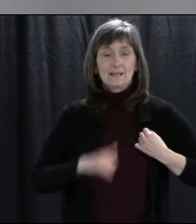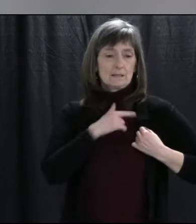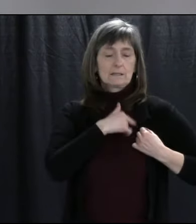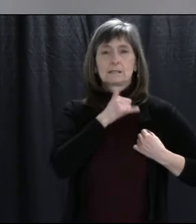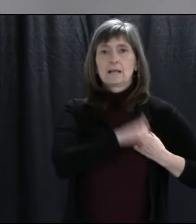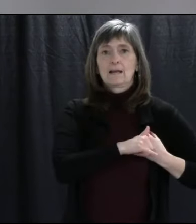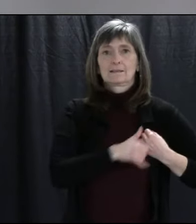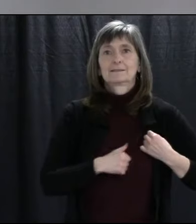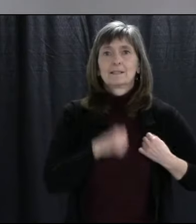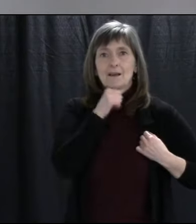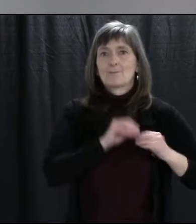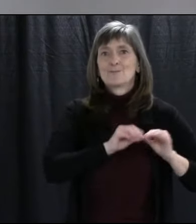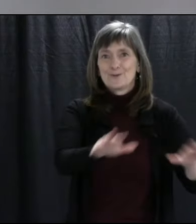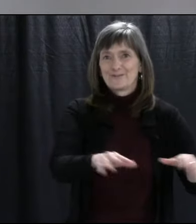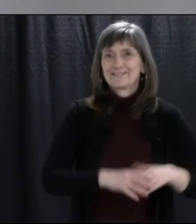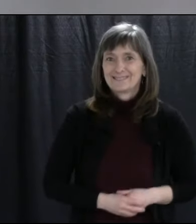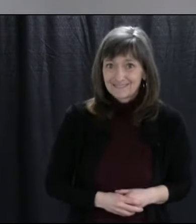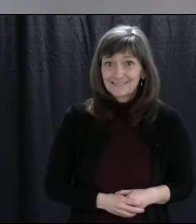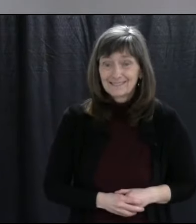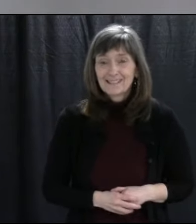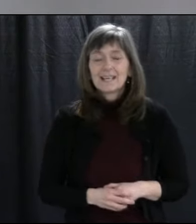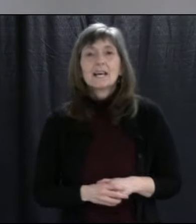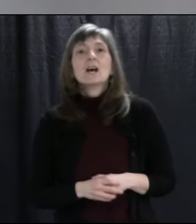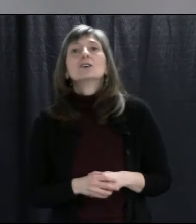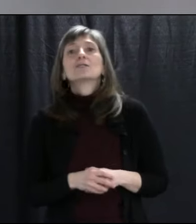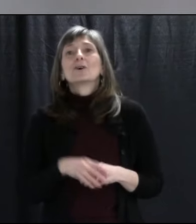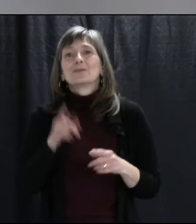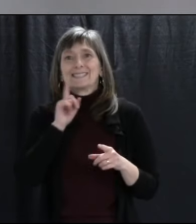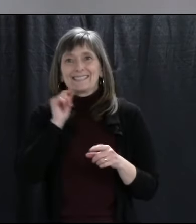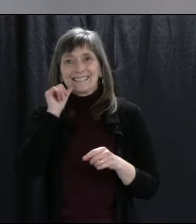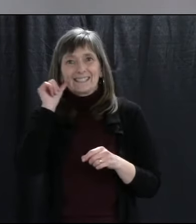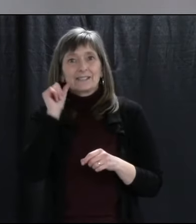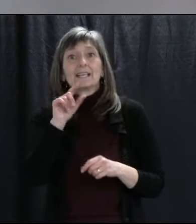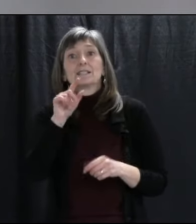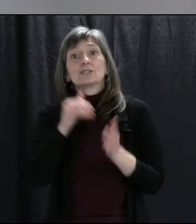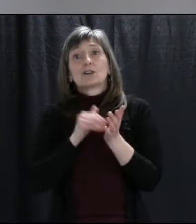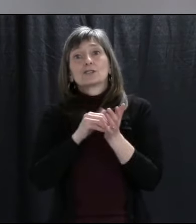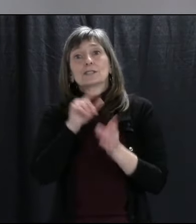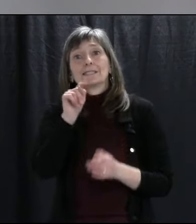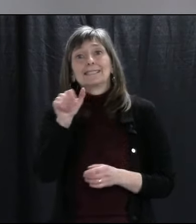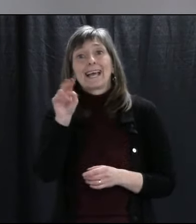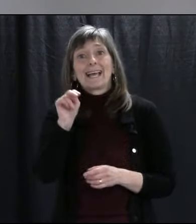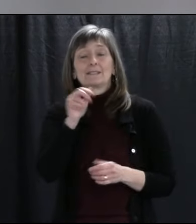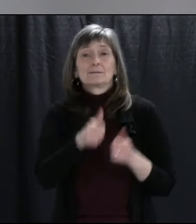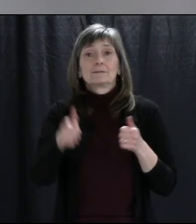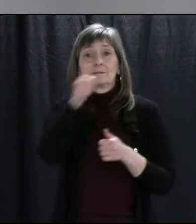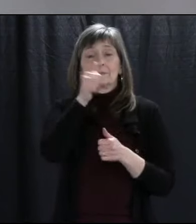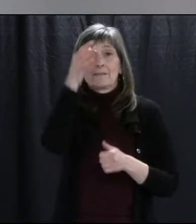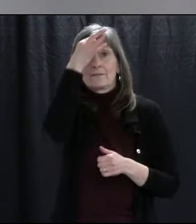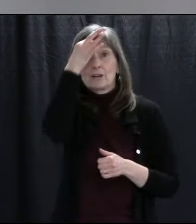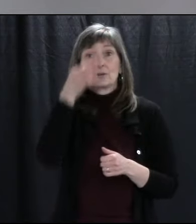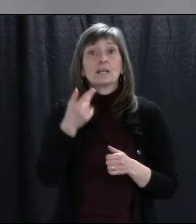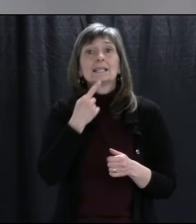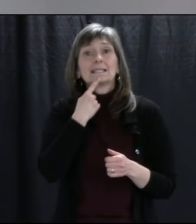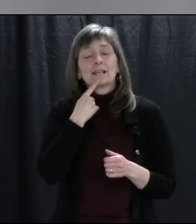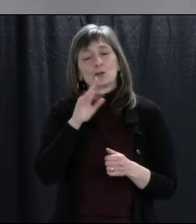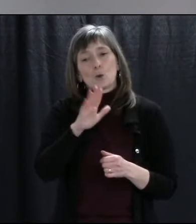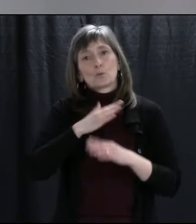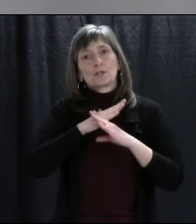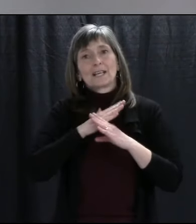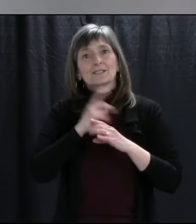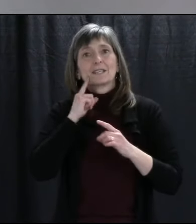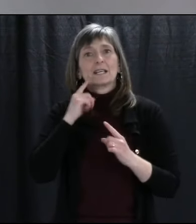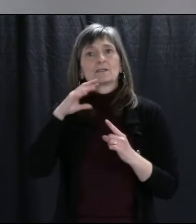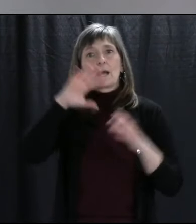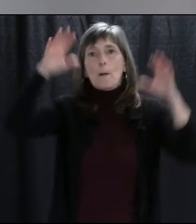Health for Canada, said yesterday, make a bubble of protection, stay in it, and don't burst anyone else's. This is